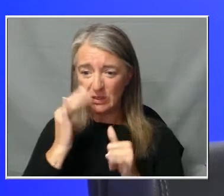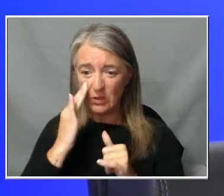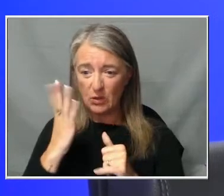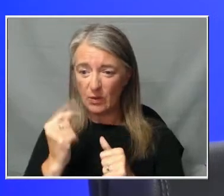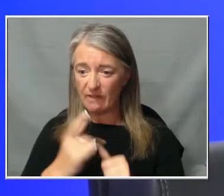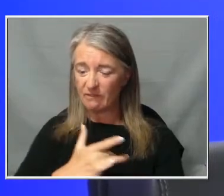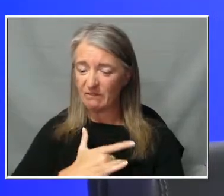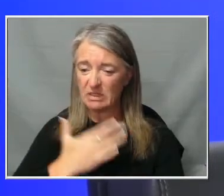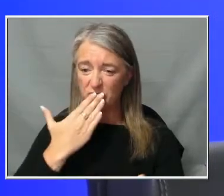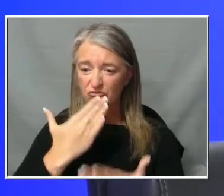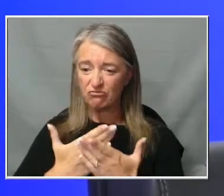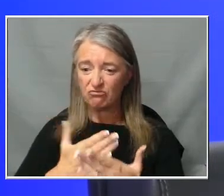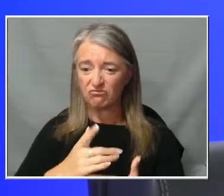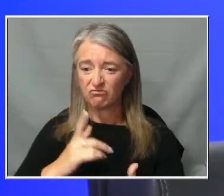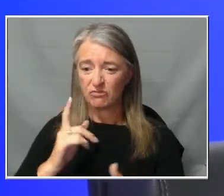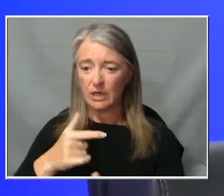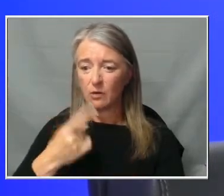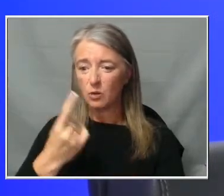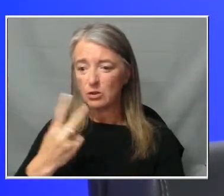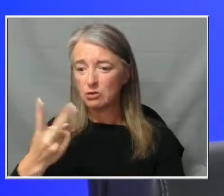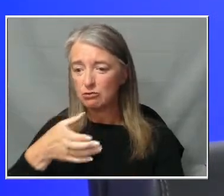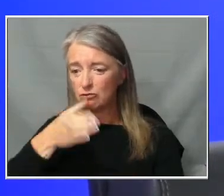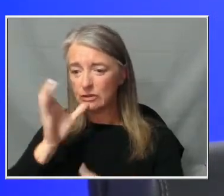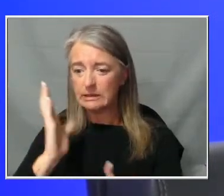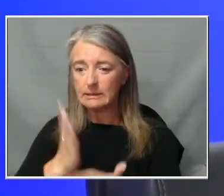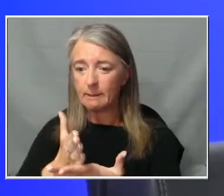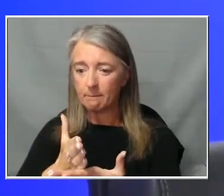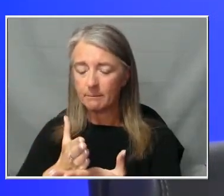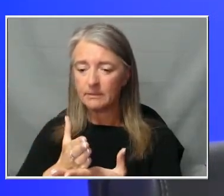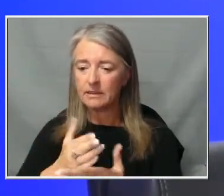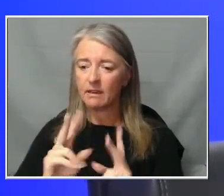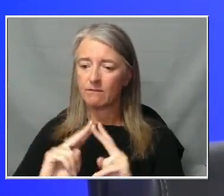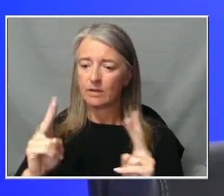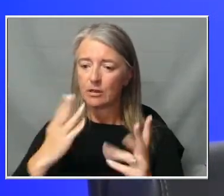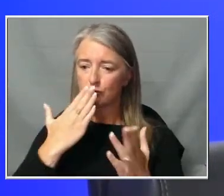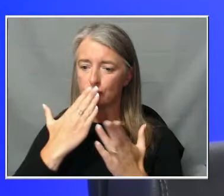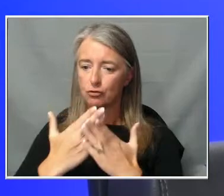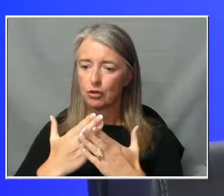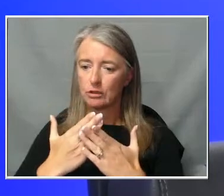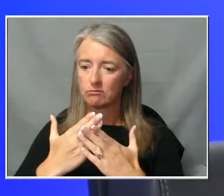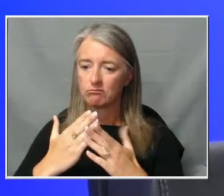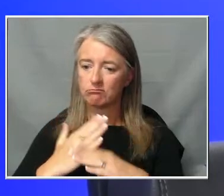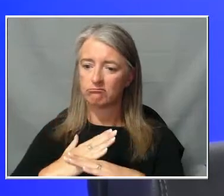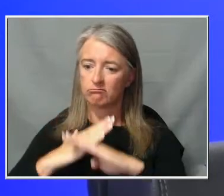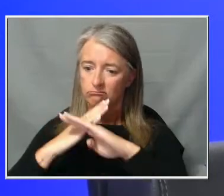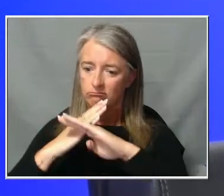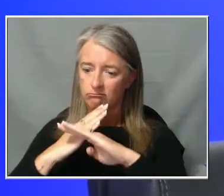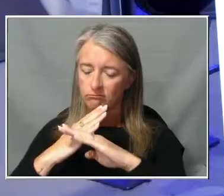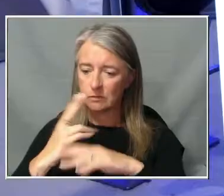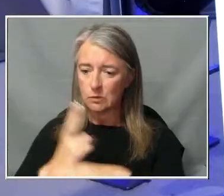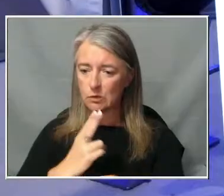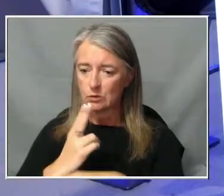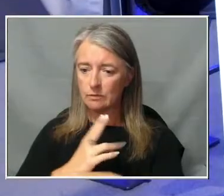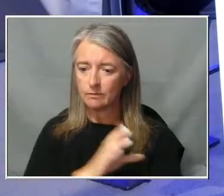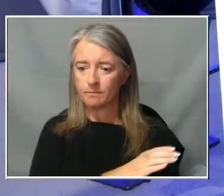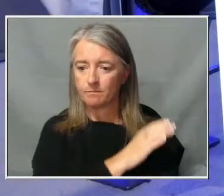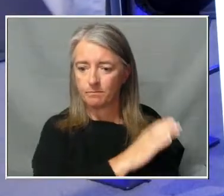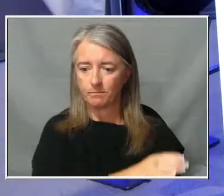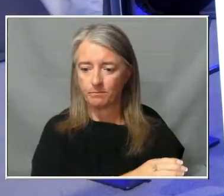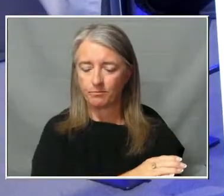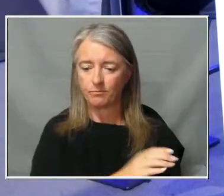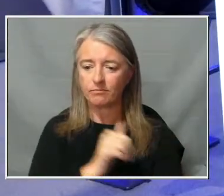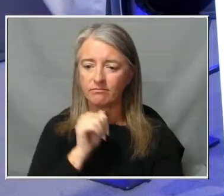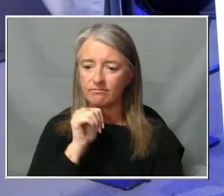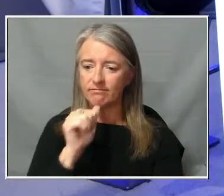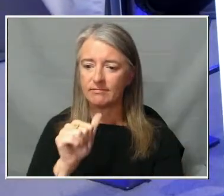good, so I just had one or two drinks and I stopped. So it's a very good harm reduction strategy that we use in our clinic. And in layman's terms, they're not getting the buzz. Yes, they're